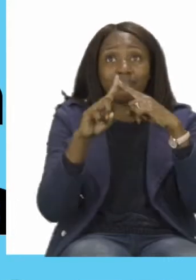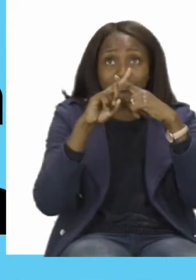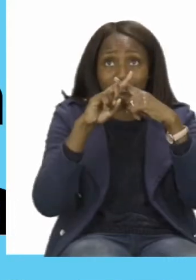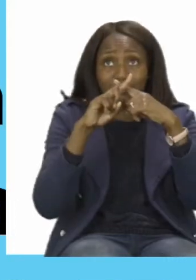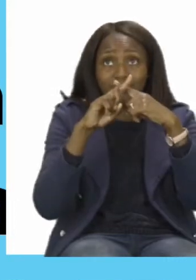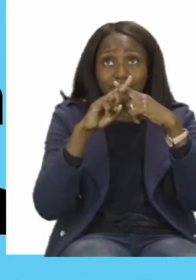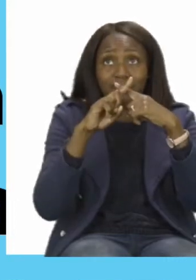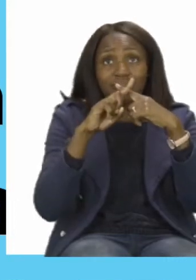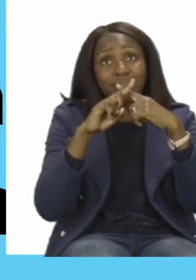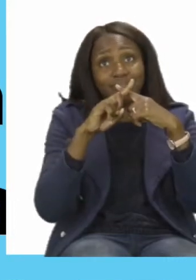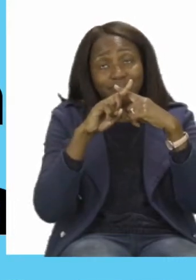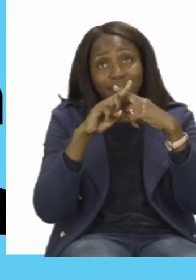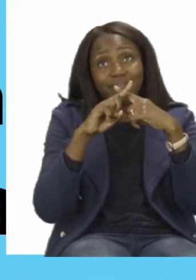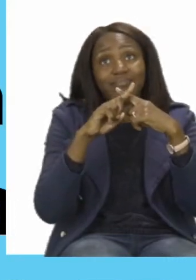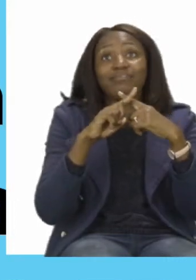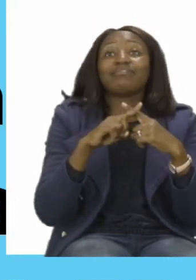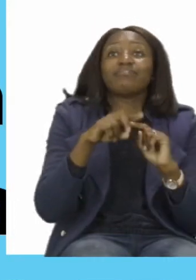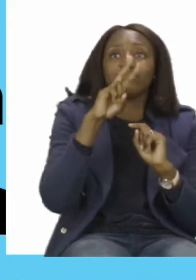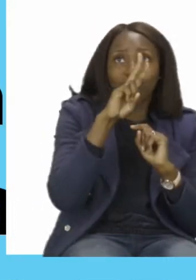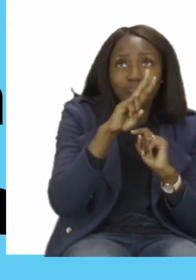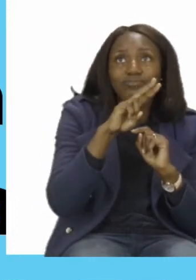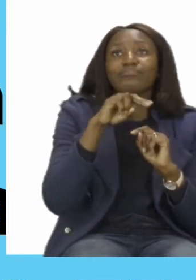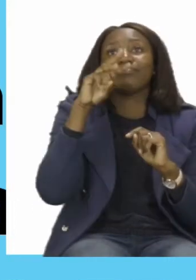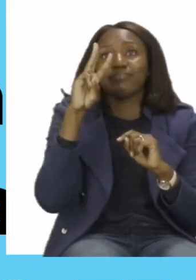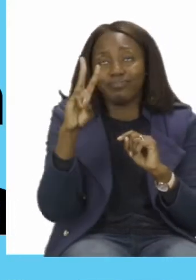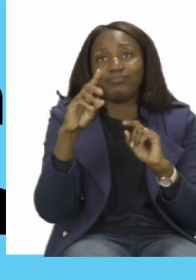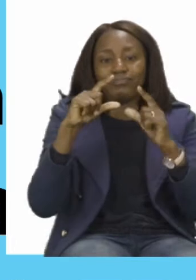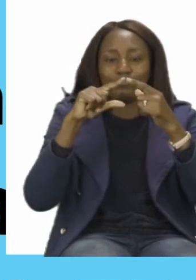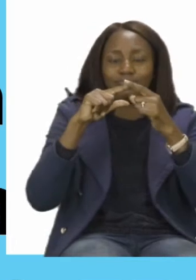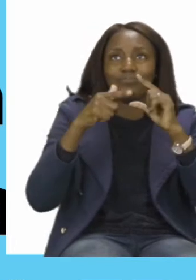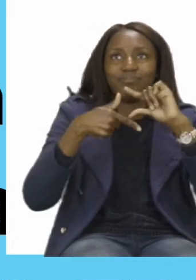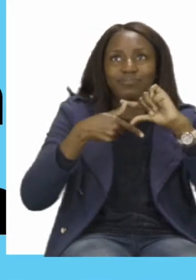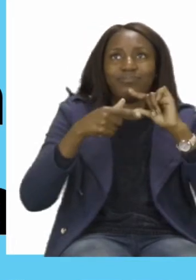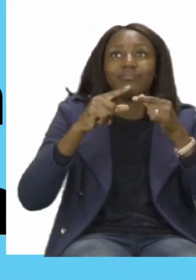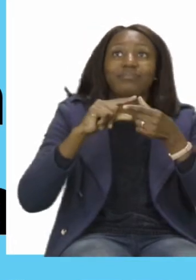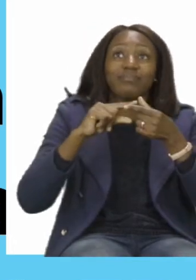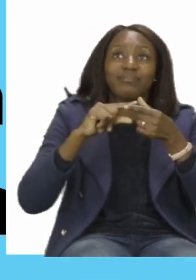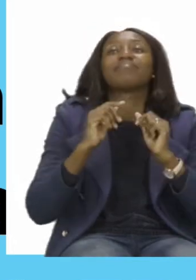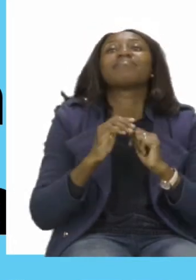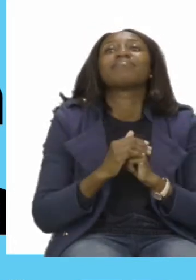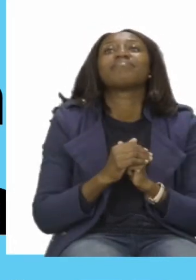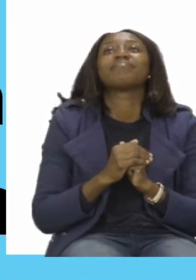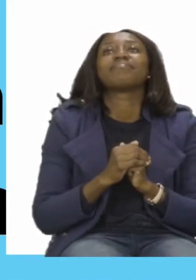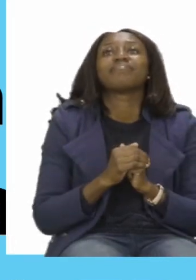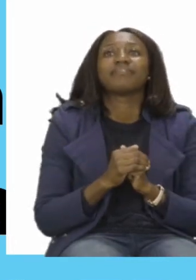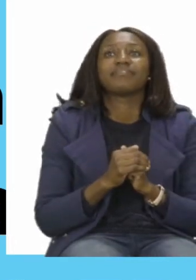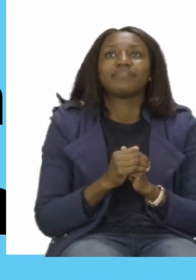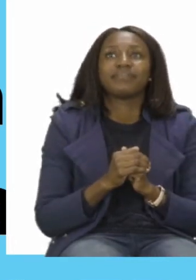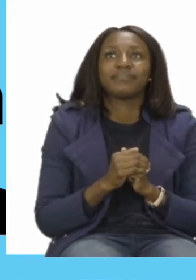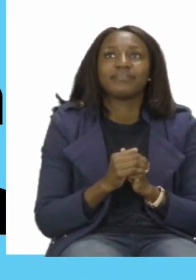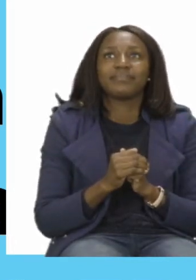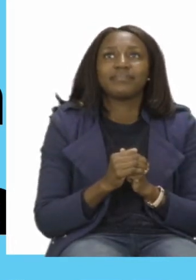Today's lesson is about times tables, and we are also going to do